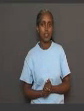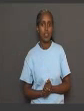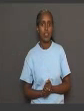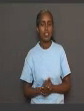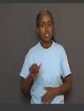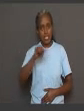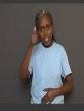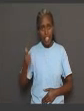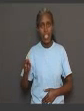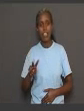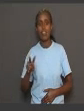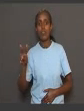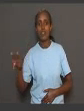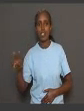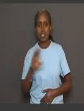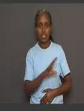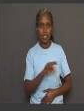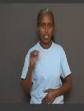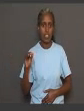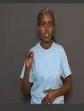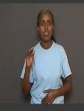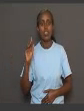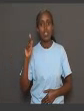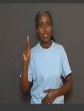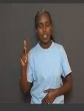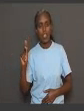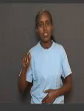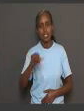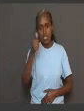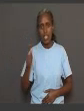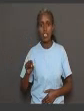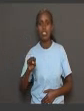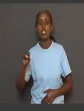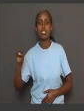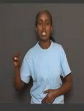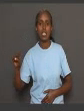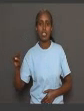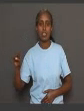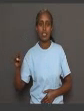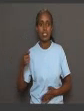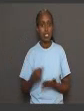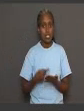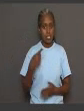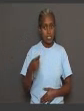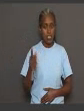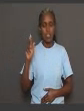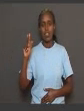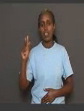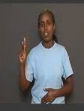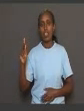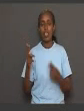any vector and k is any scalar, then